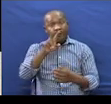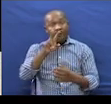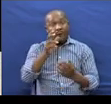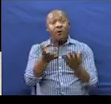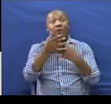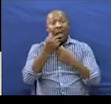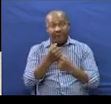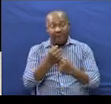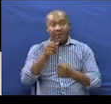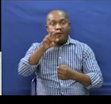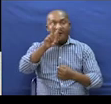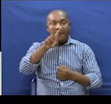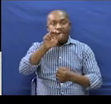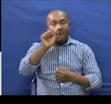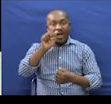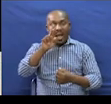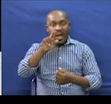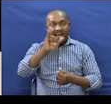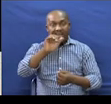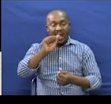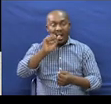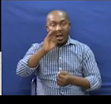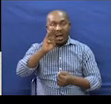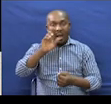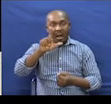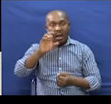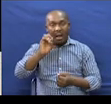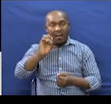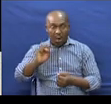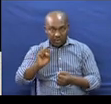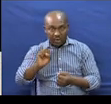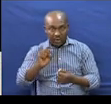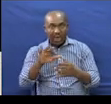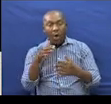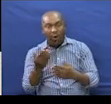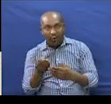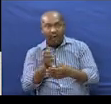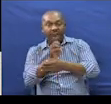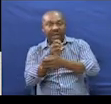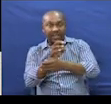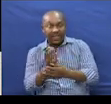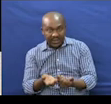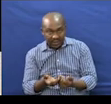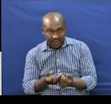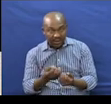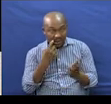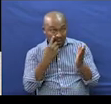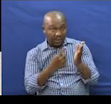it can be, we have three main variables here. That is birth rate,